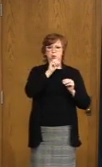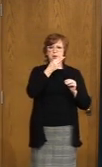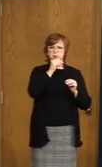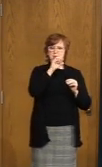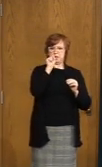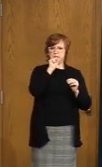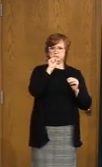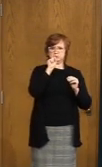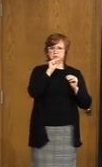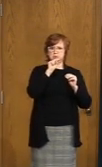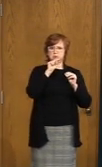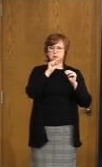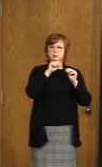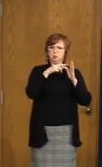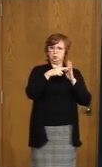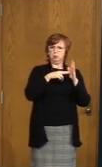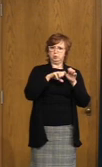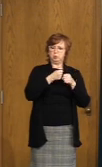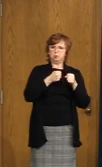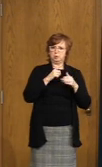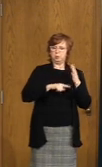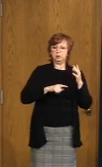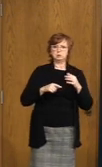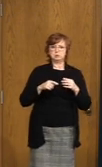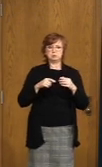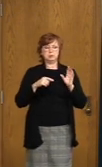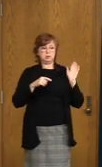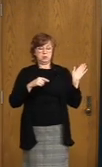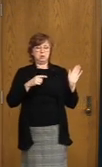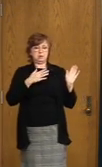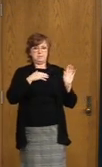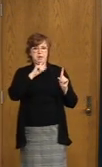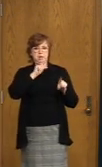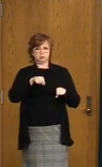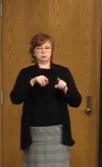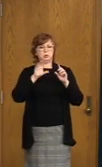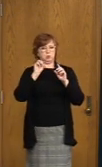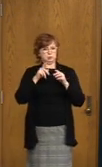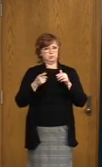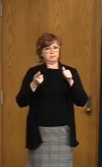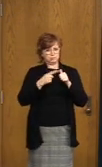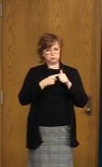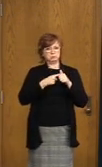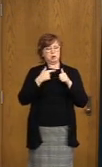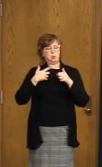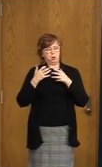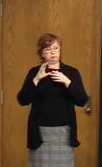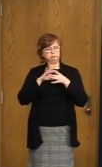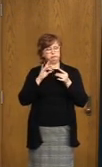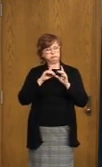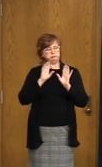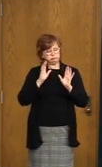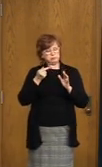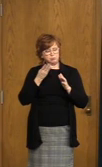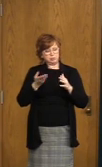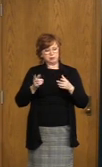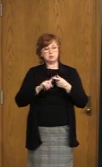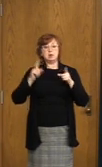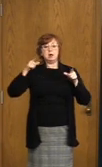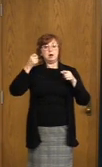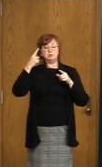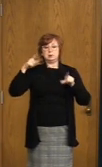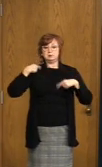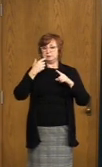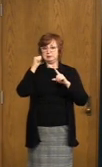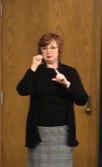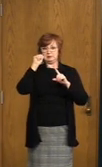with respect to that. And first and foremost, maybe just a personal statement. Over the course of the last 10 months,